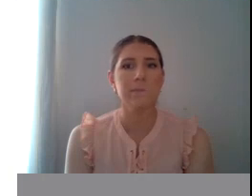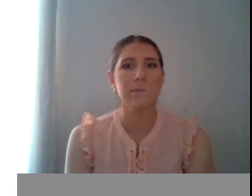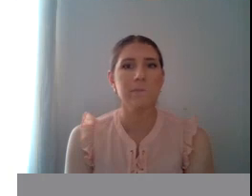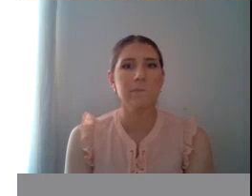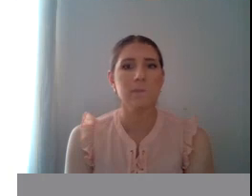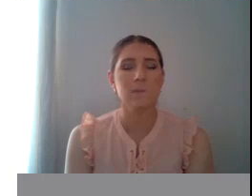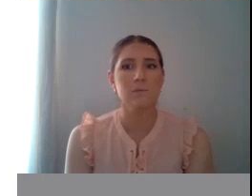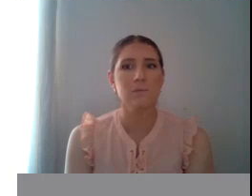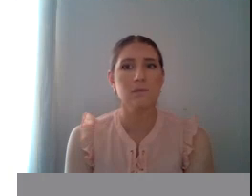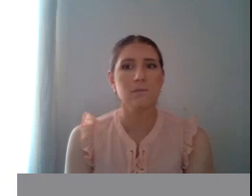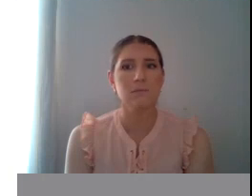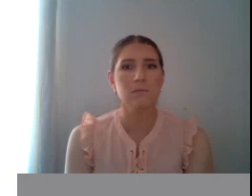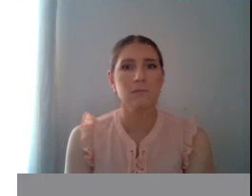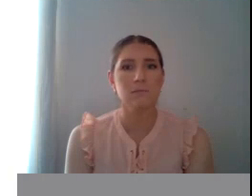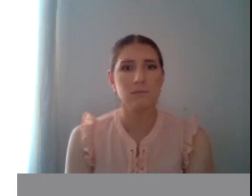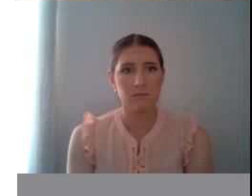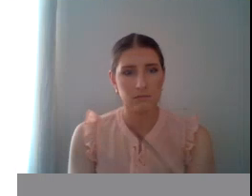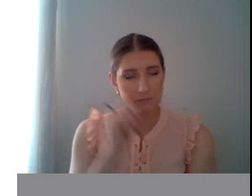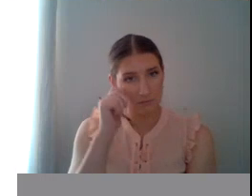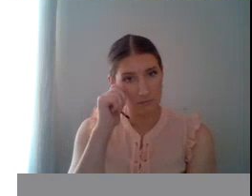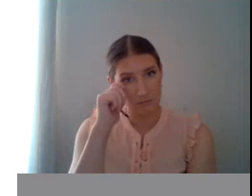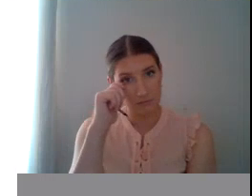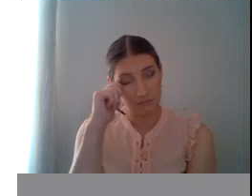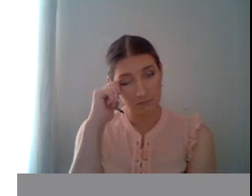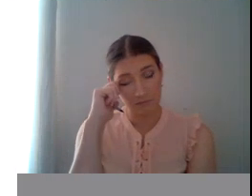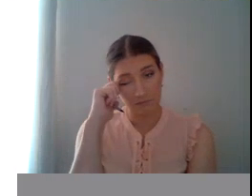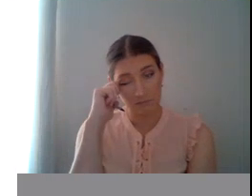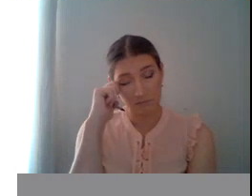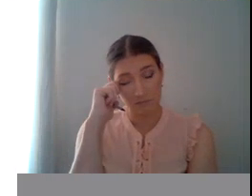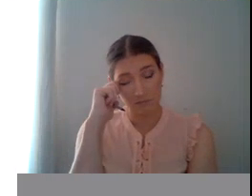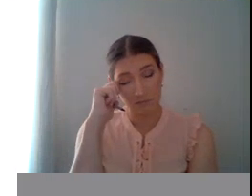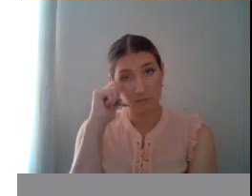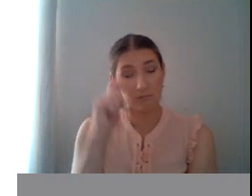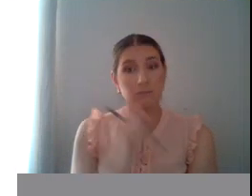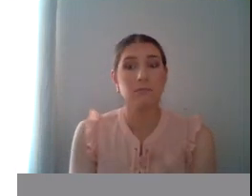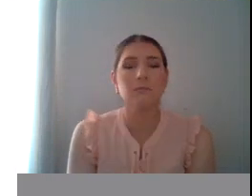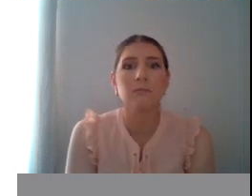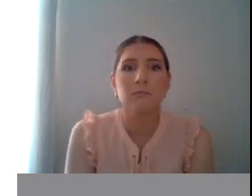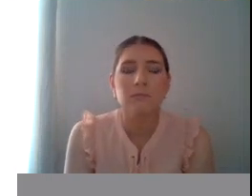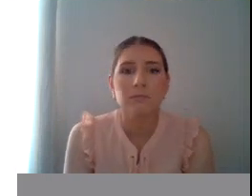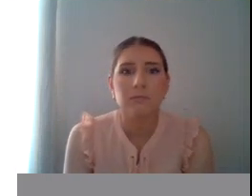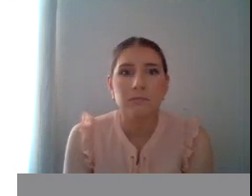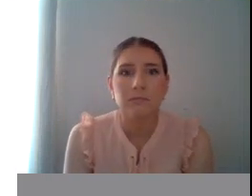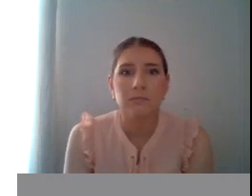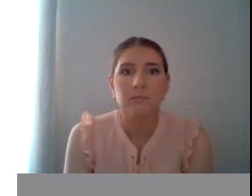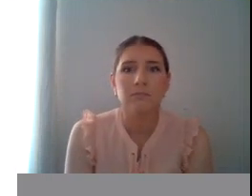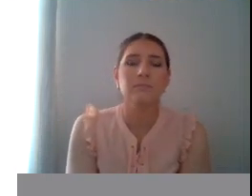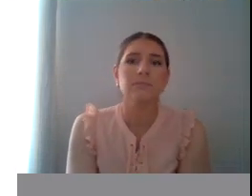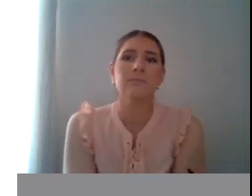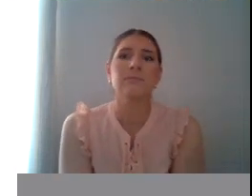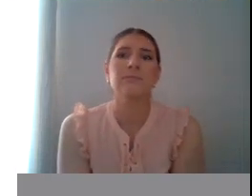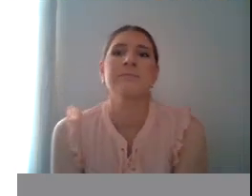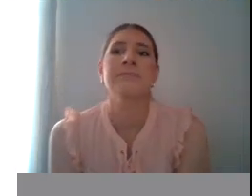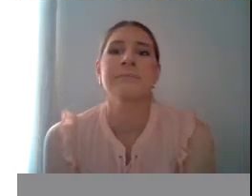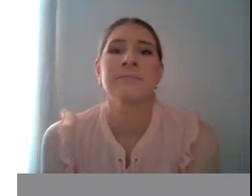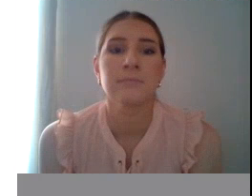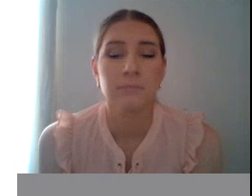So in terms of demographics, uh, so I hope you're able to see. I know it's kind of a